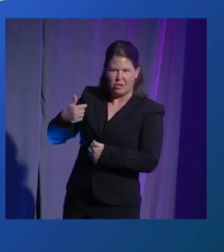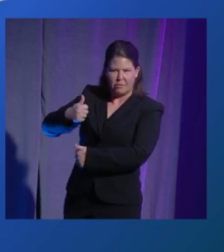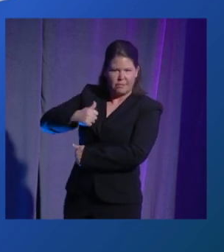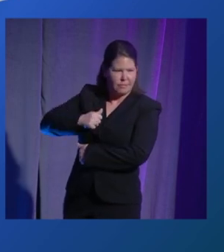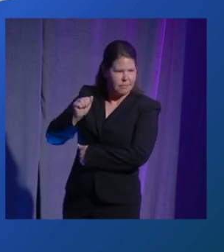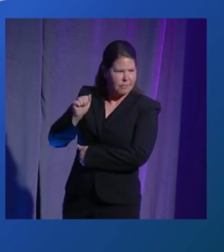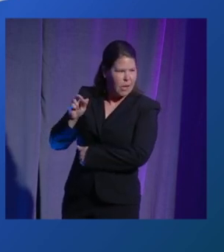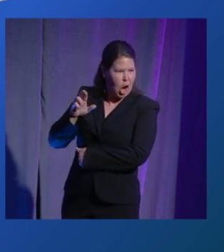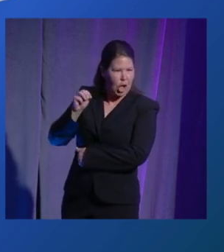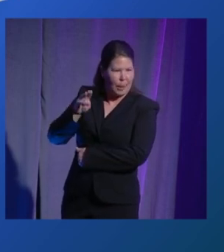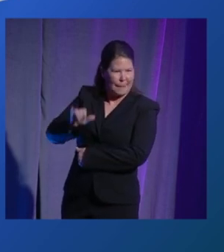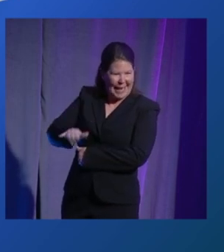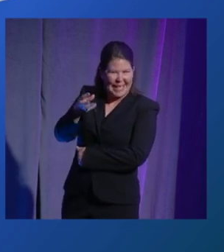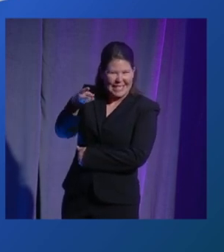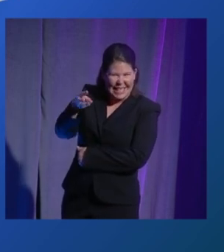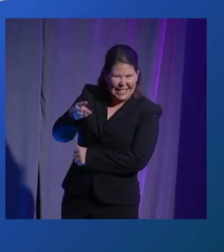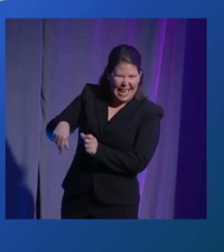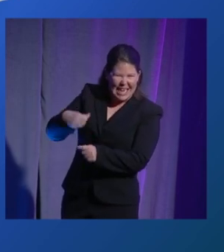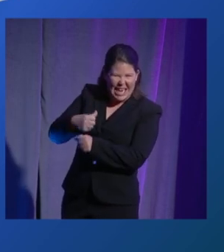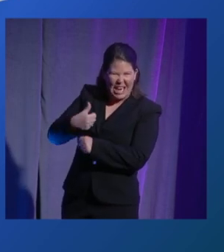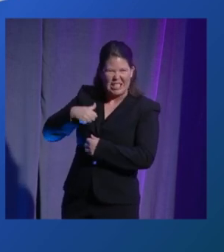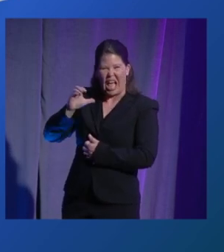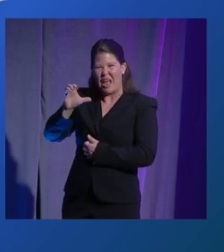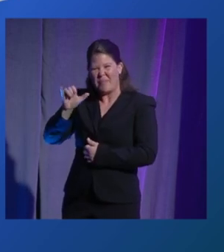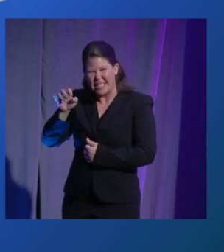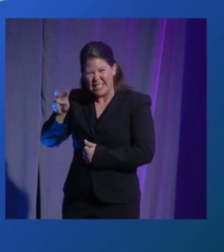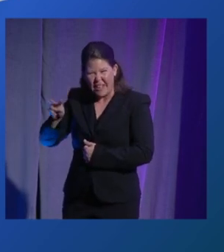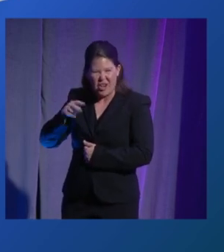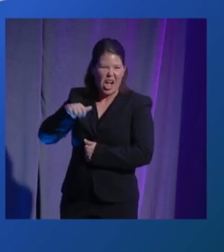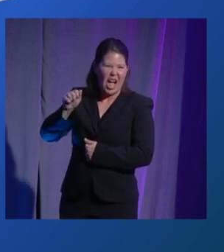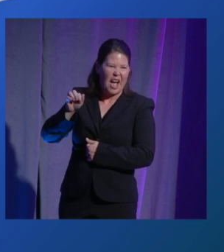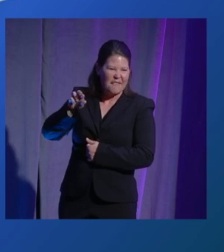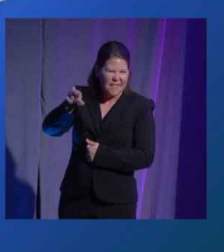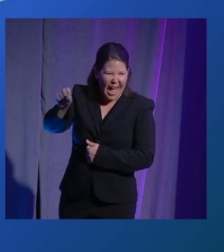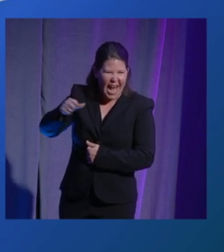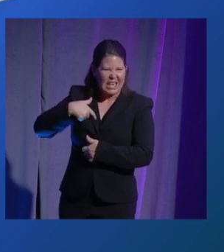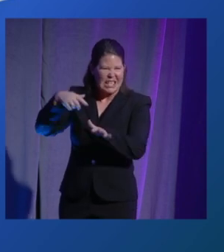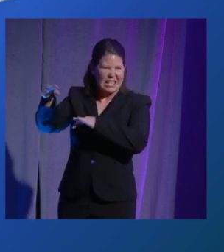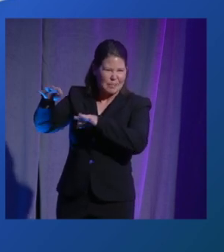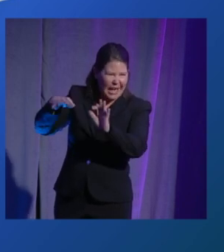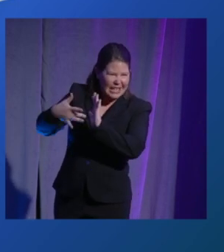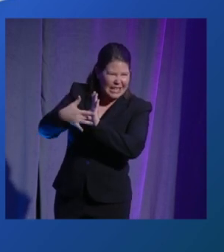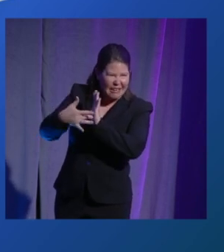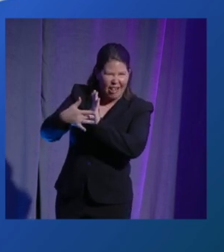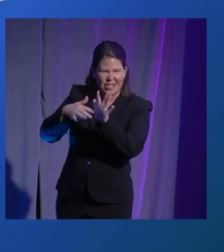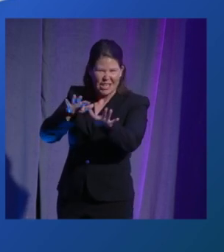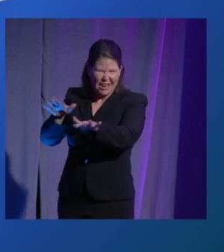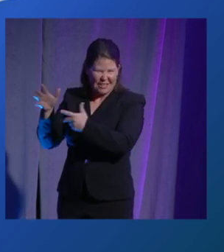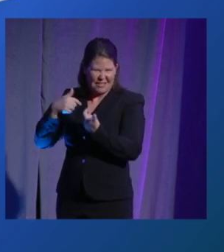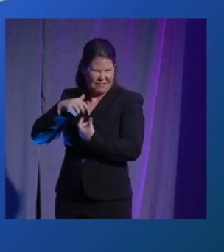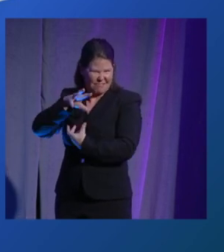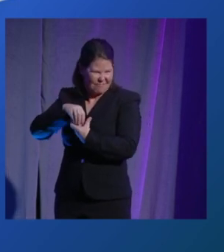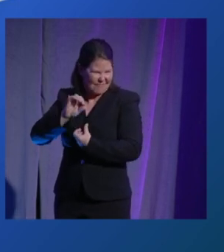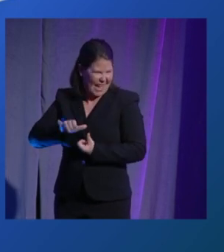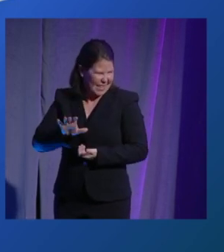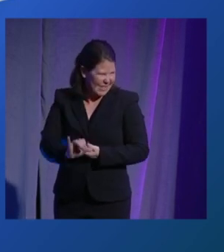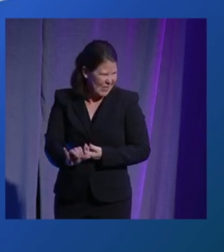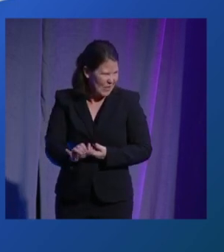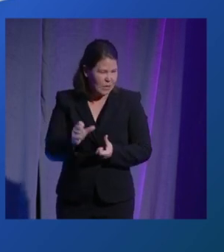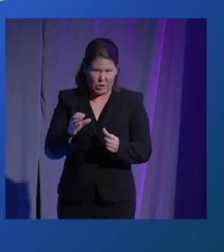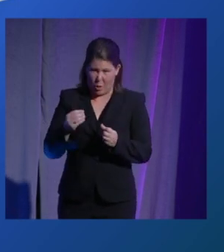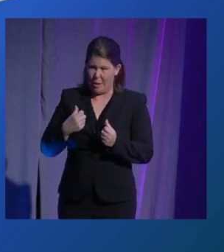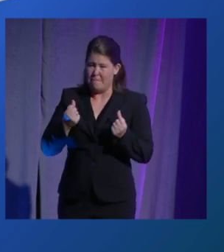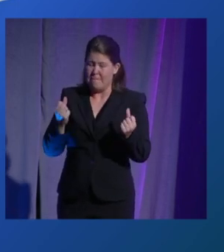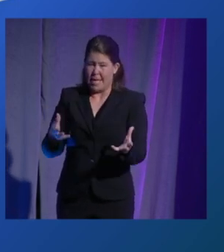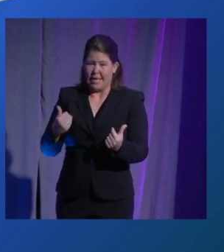civil Affairs officer so explaining technology to senior officers I do that too and one of the things I always say is like well yeah sir